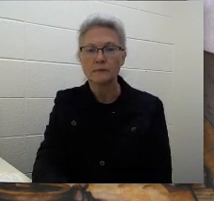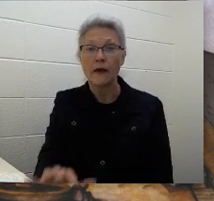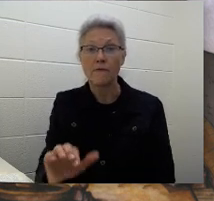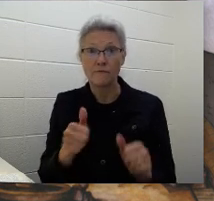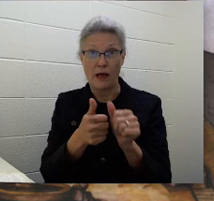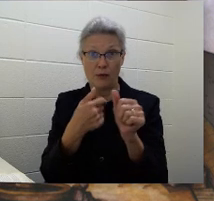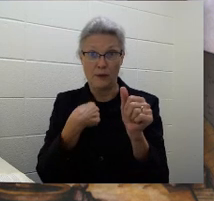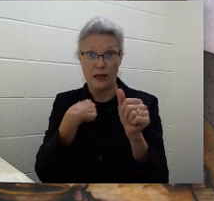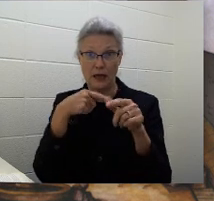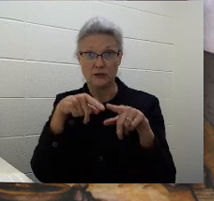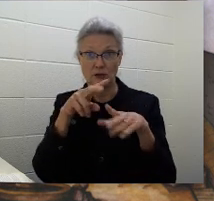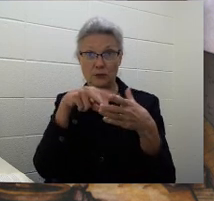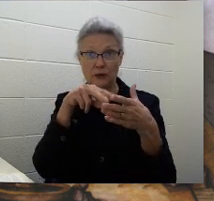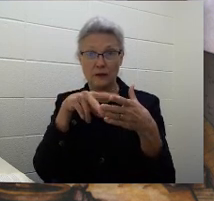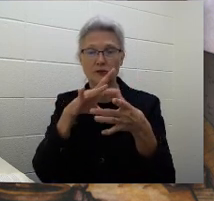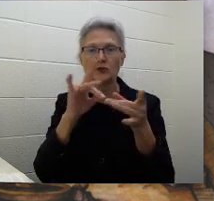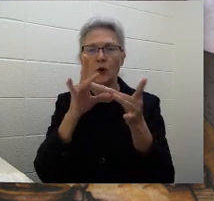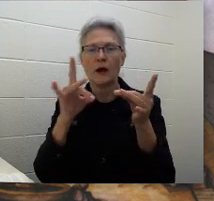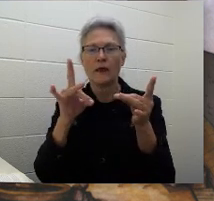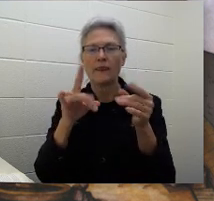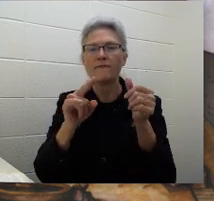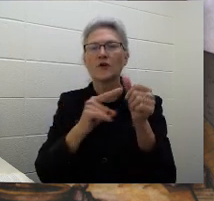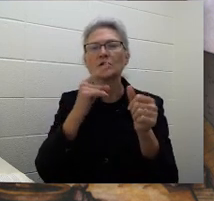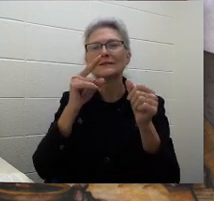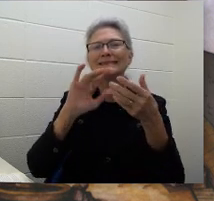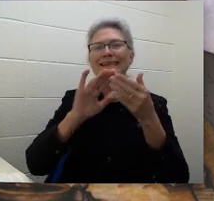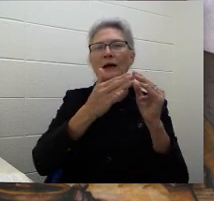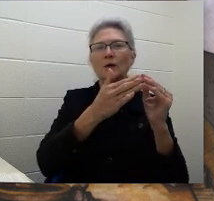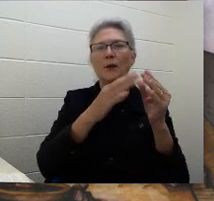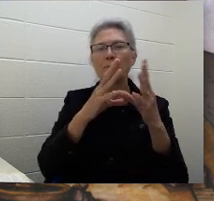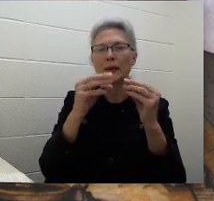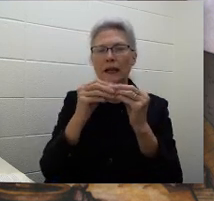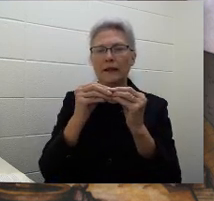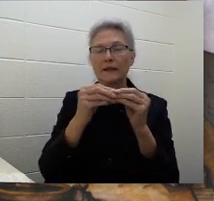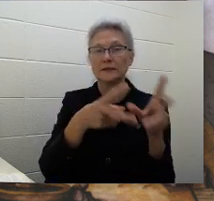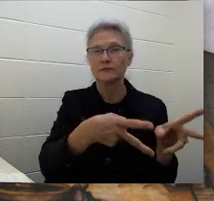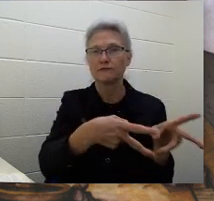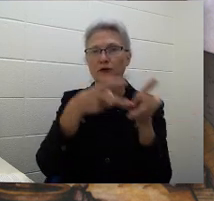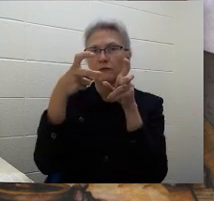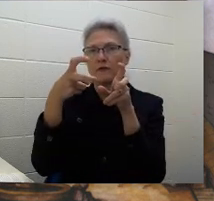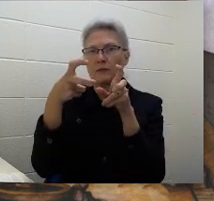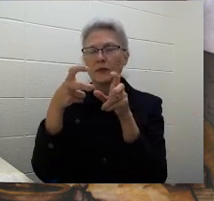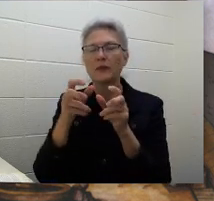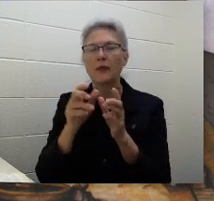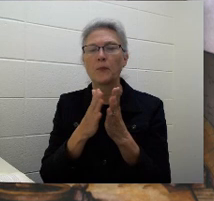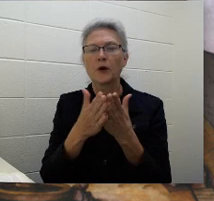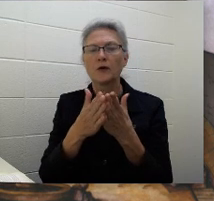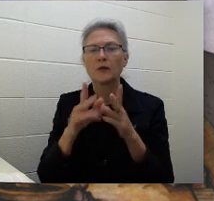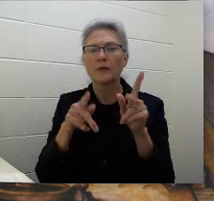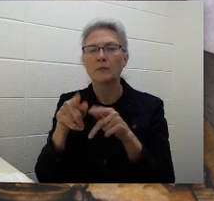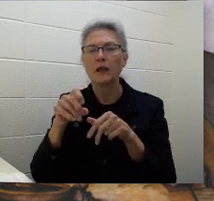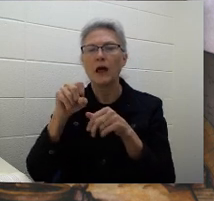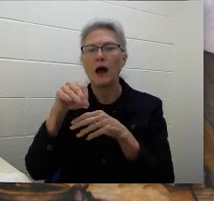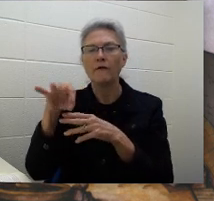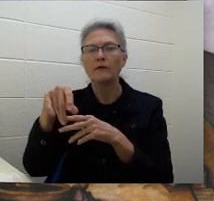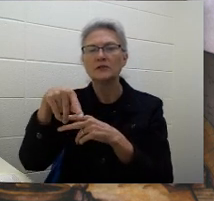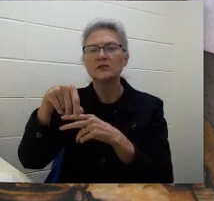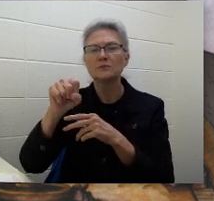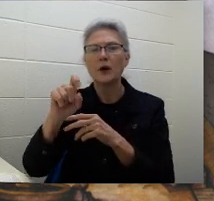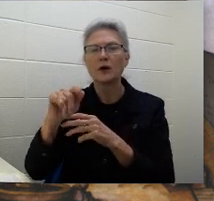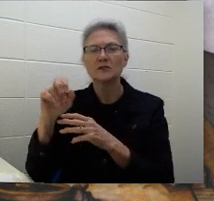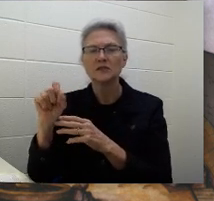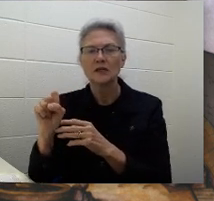Follow along as I read the story of the first town meeting. This is an excerpt from The People of Sparks